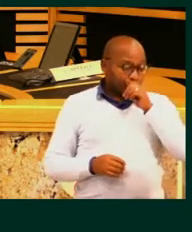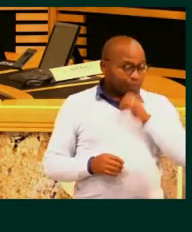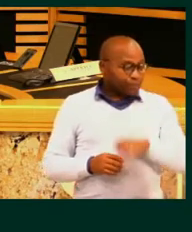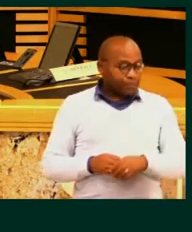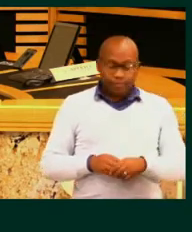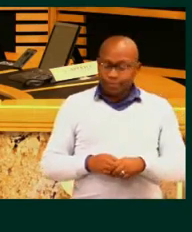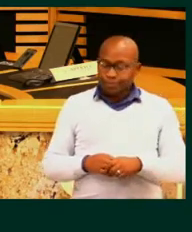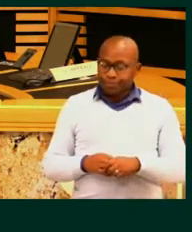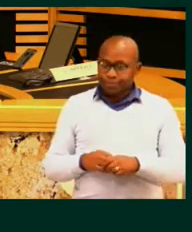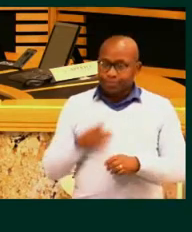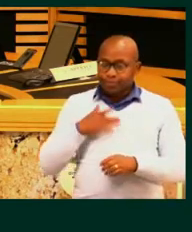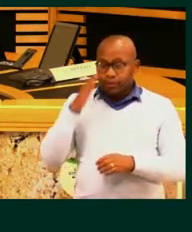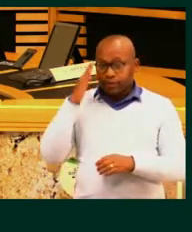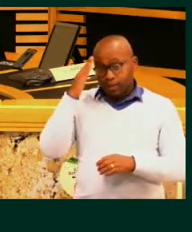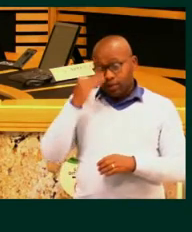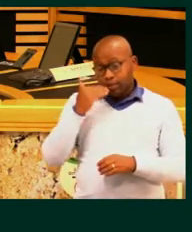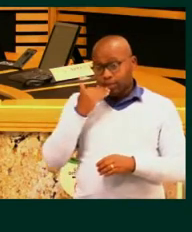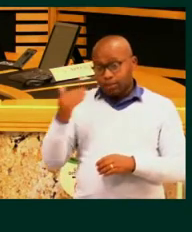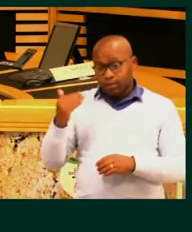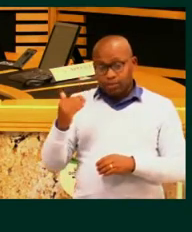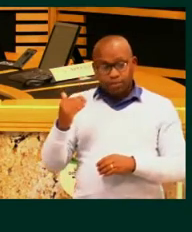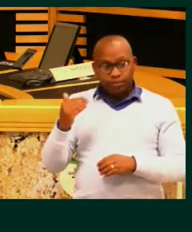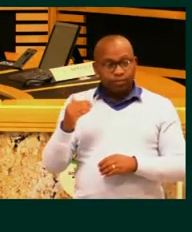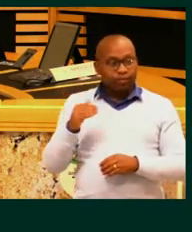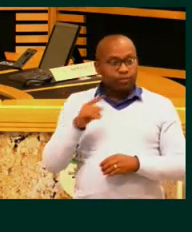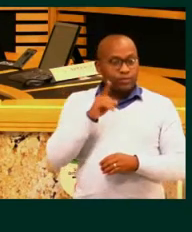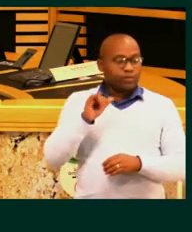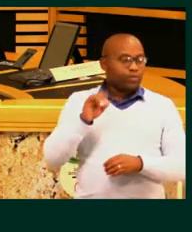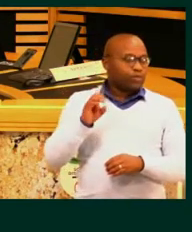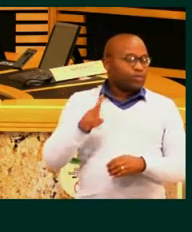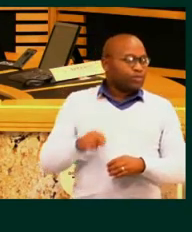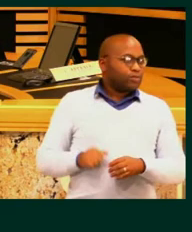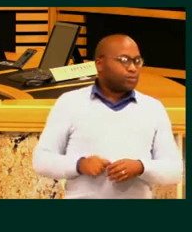thank you honorable honorable